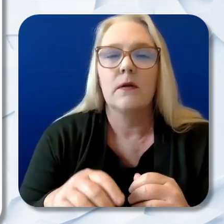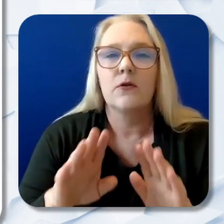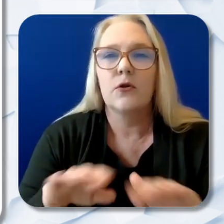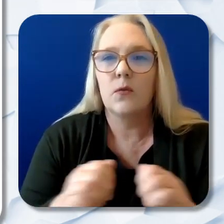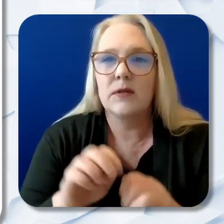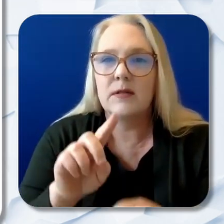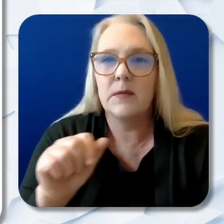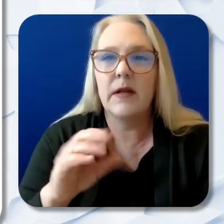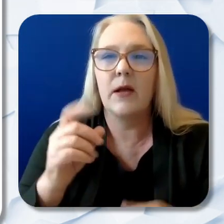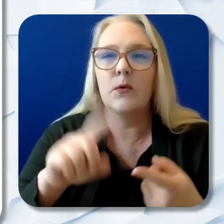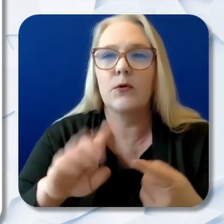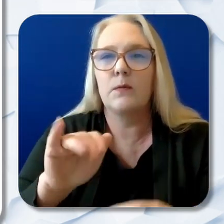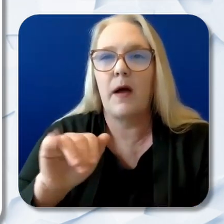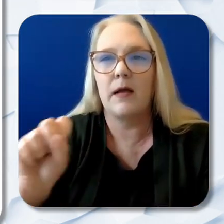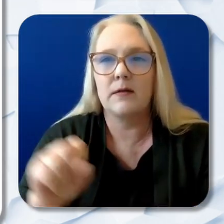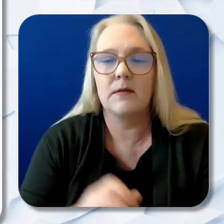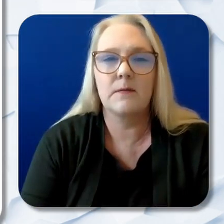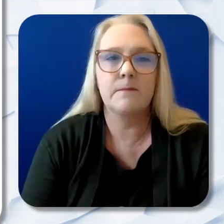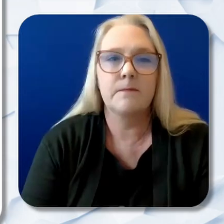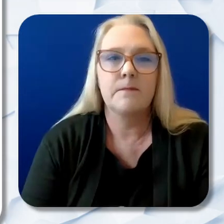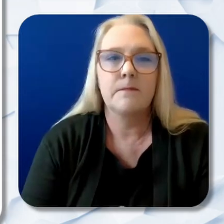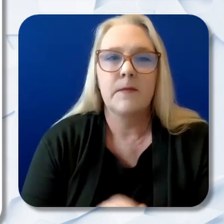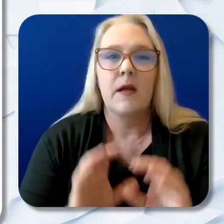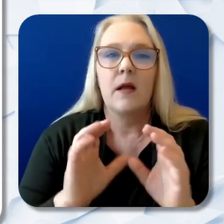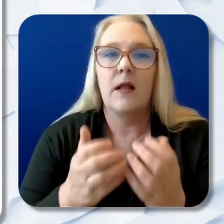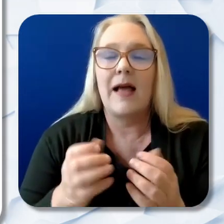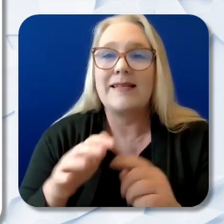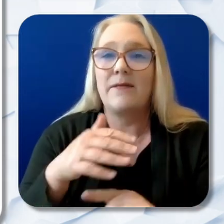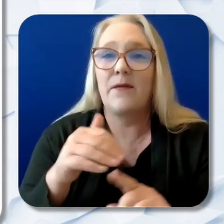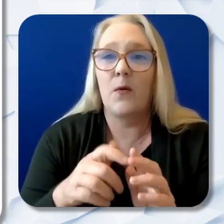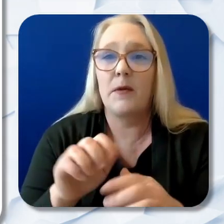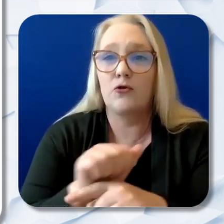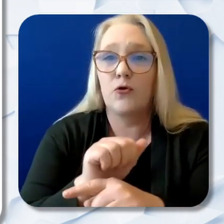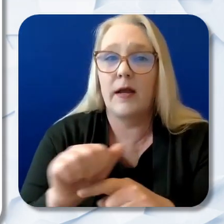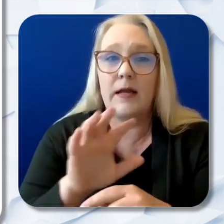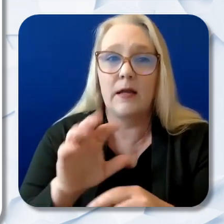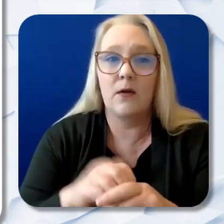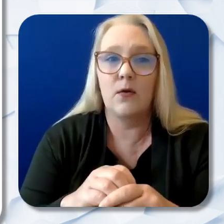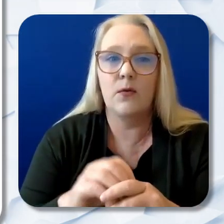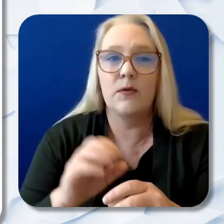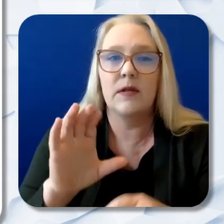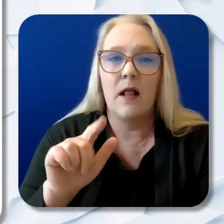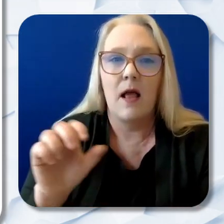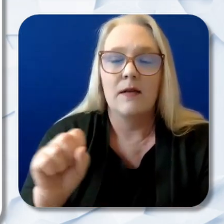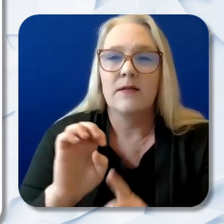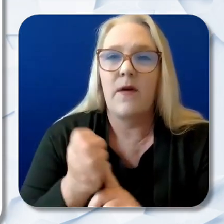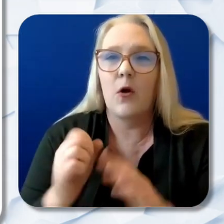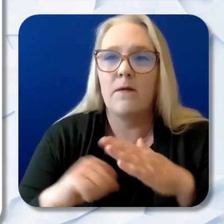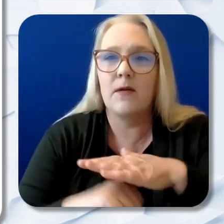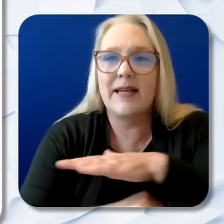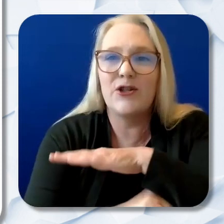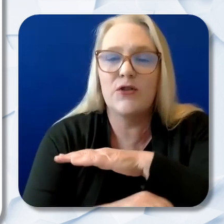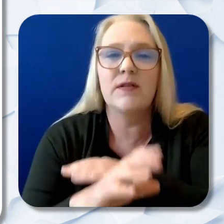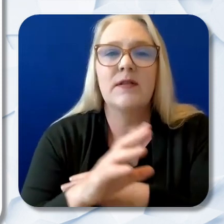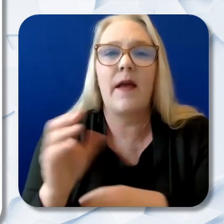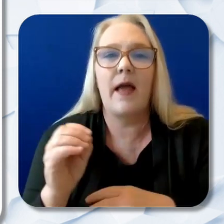bias. Class environment training, which includes class environment foundations and class environments within